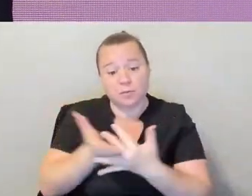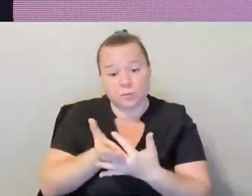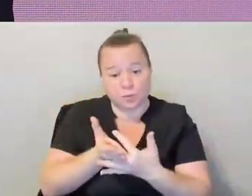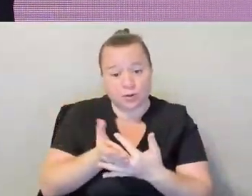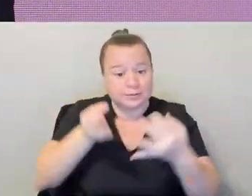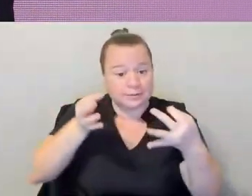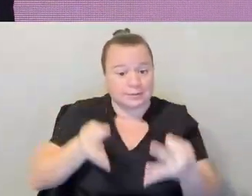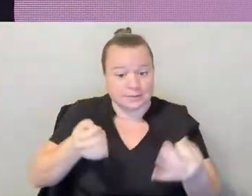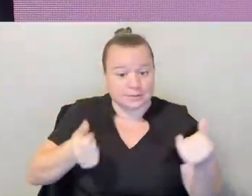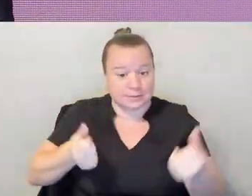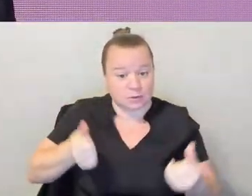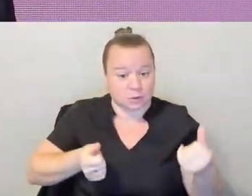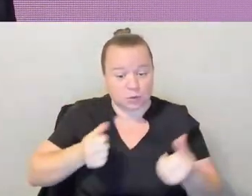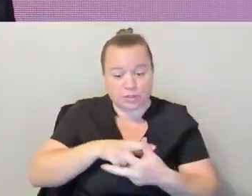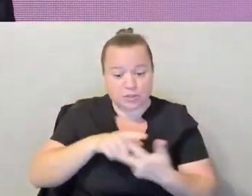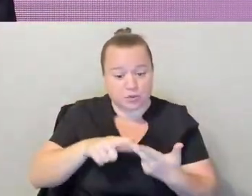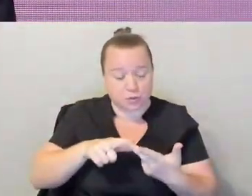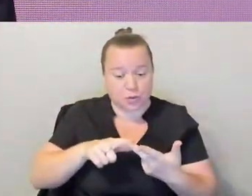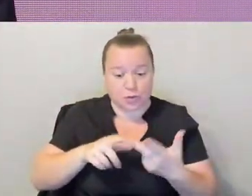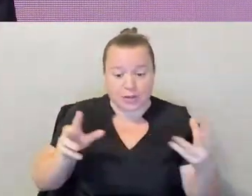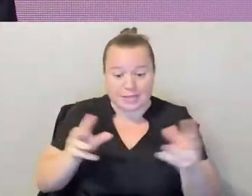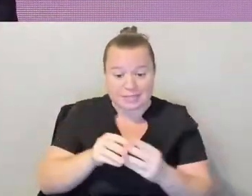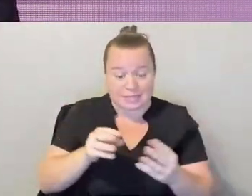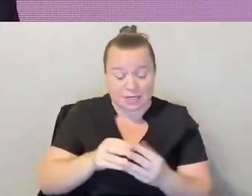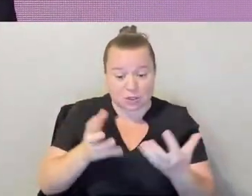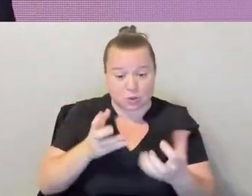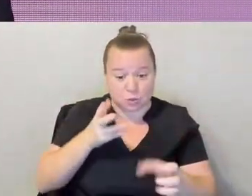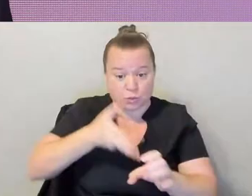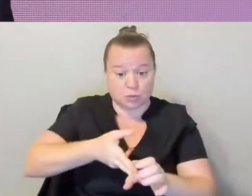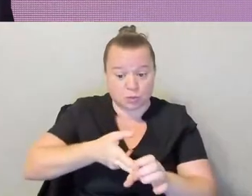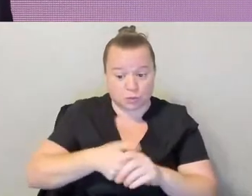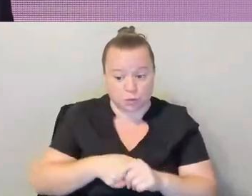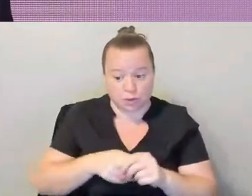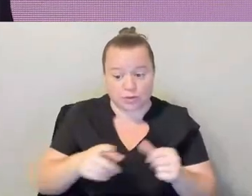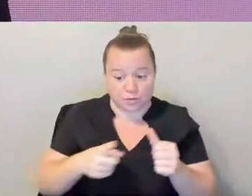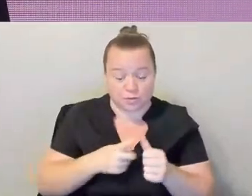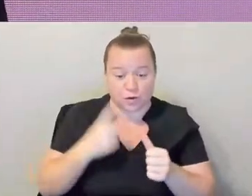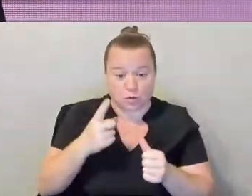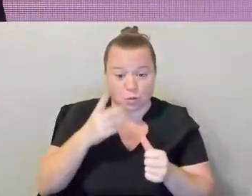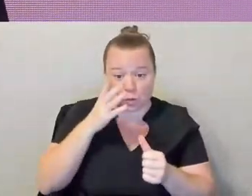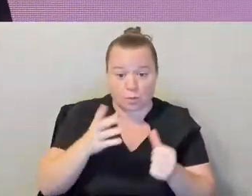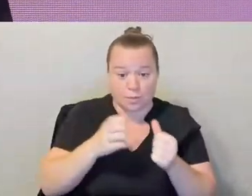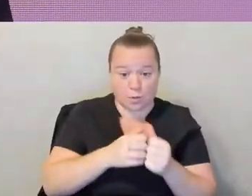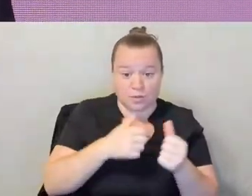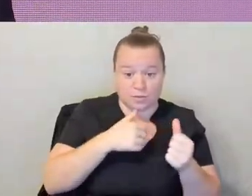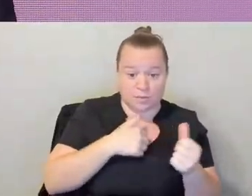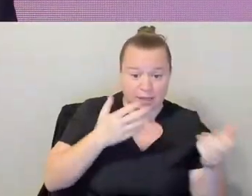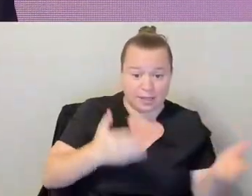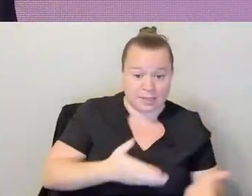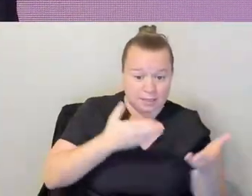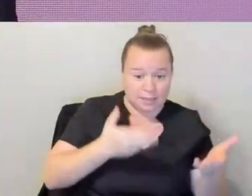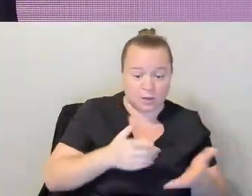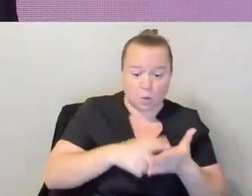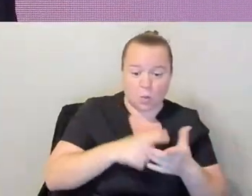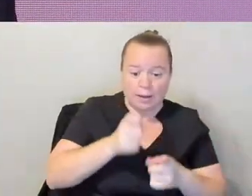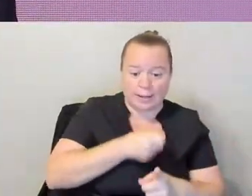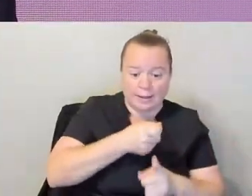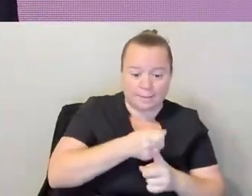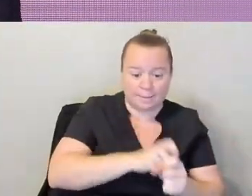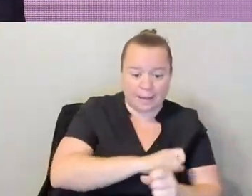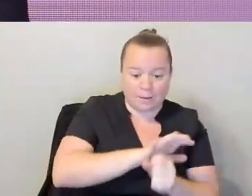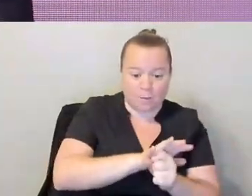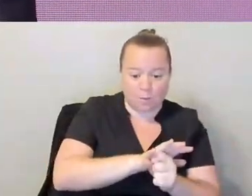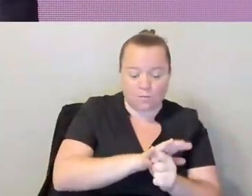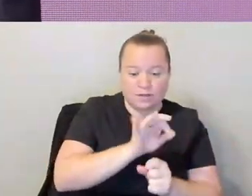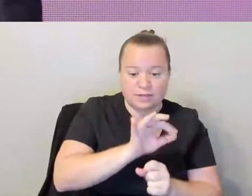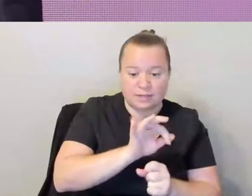decide which of the three parallel sessions you want to join. The first one will be with me here in Brussels, what impact COVID-19